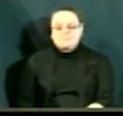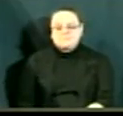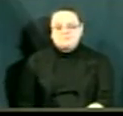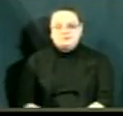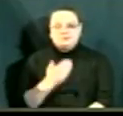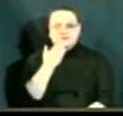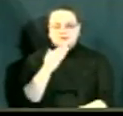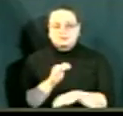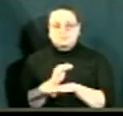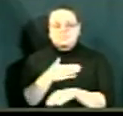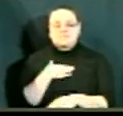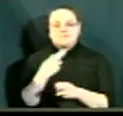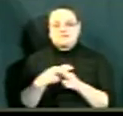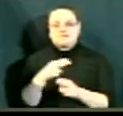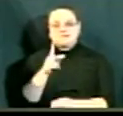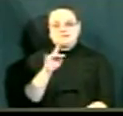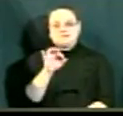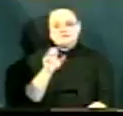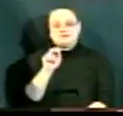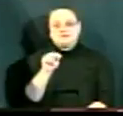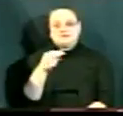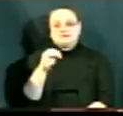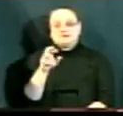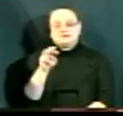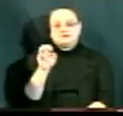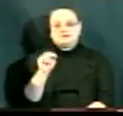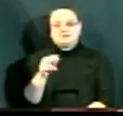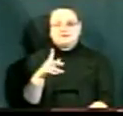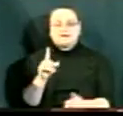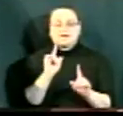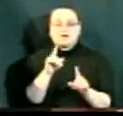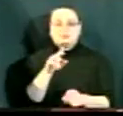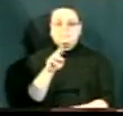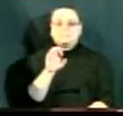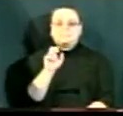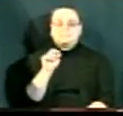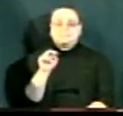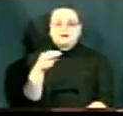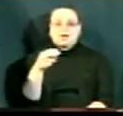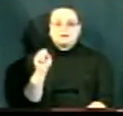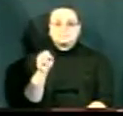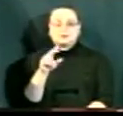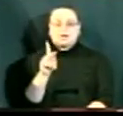Good evening. My name is Kieran Harmon, and I attend Bearden High School in Knox County.